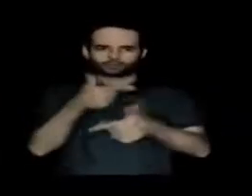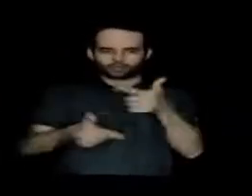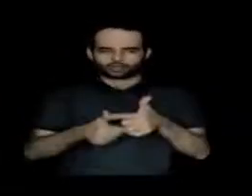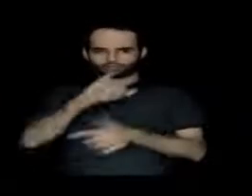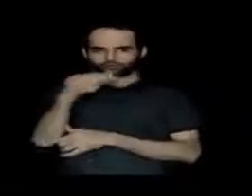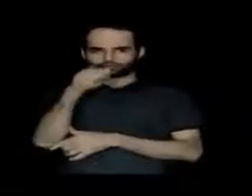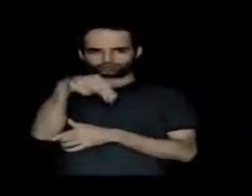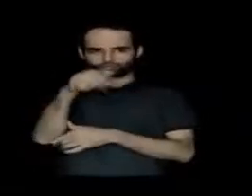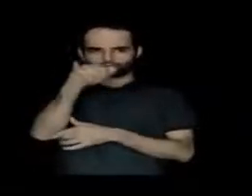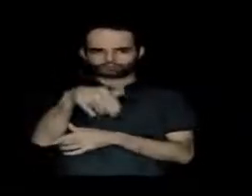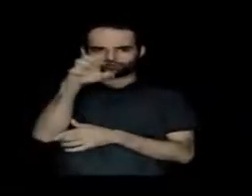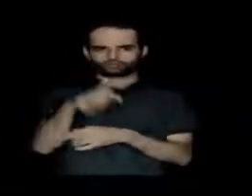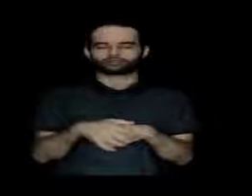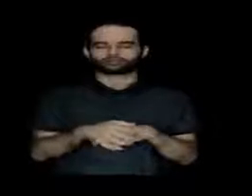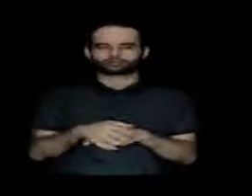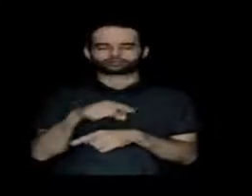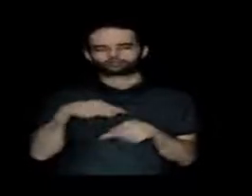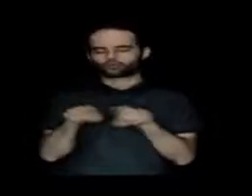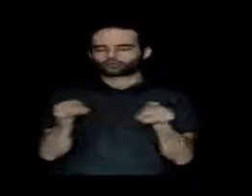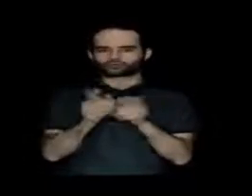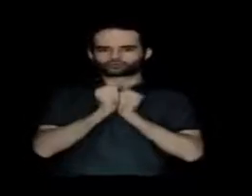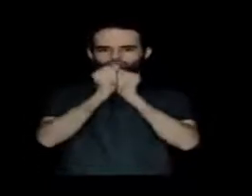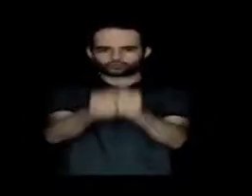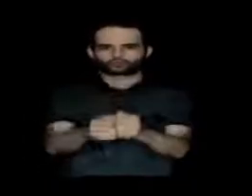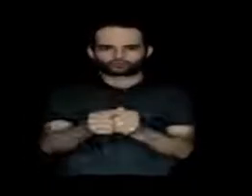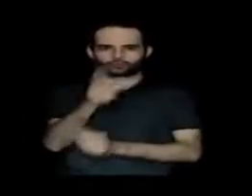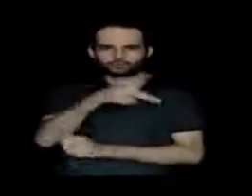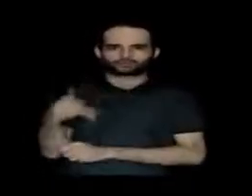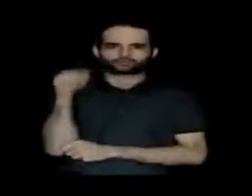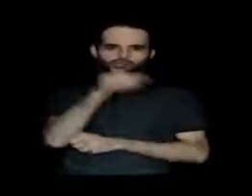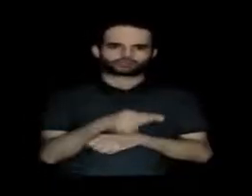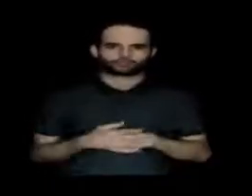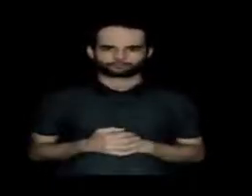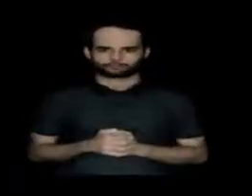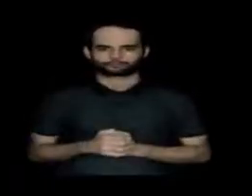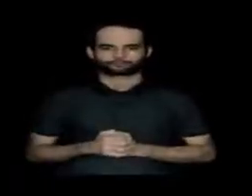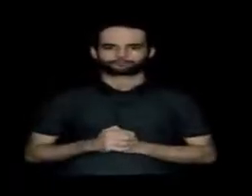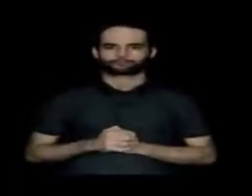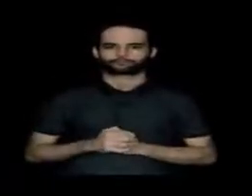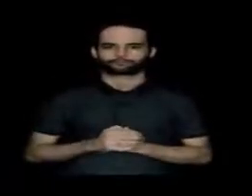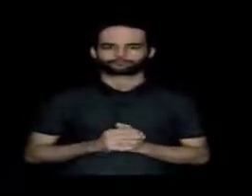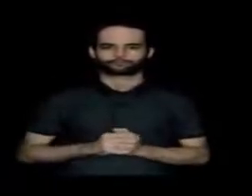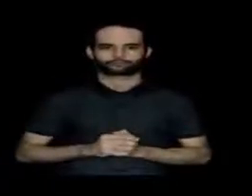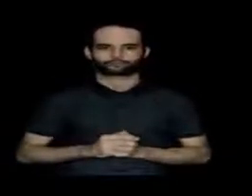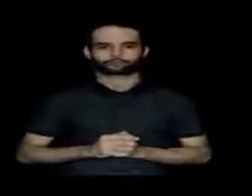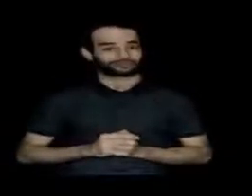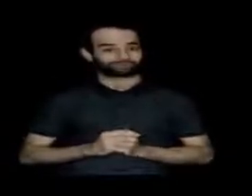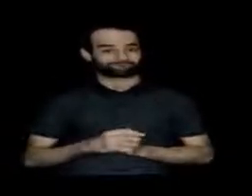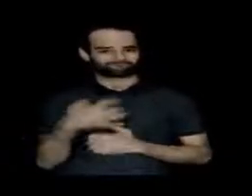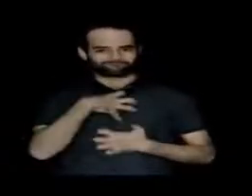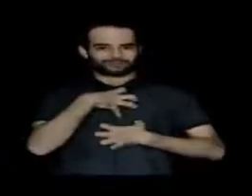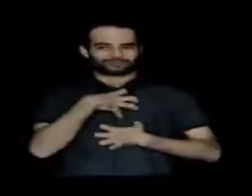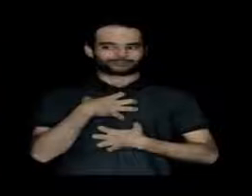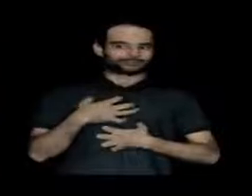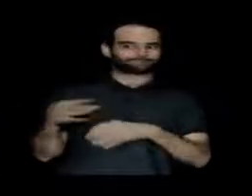a diversity of deafblind people. I saw how the deafblind people communicate with Libras, Brazilian